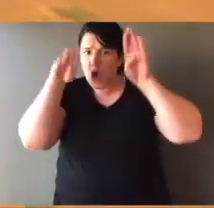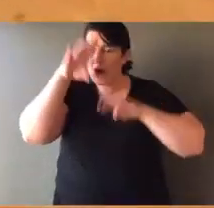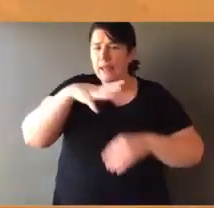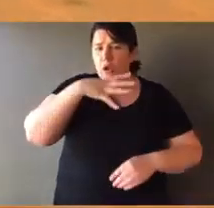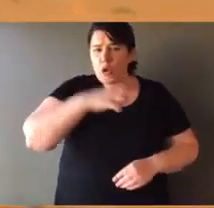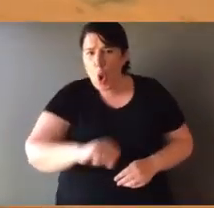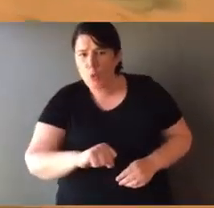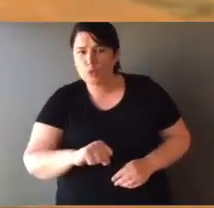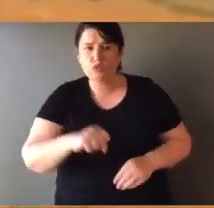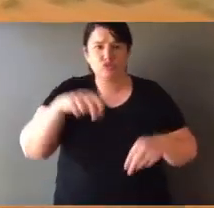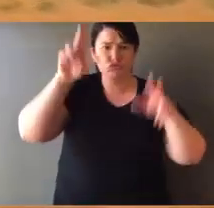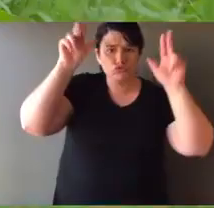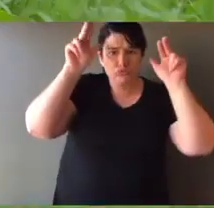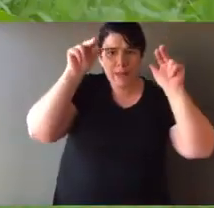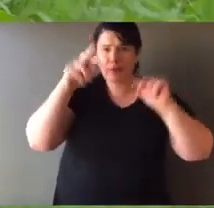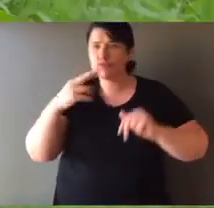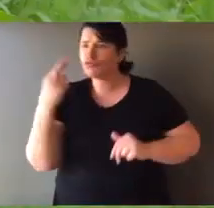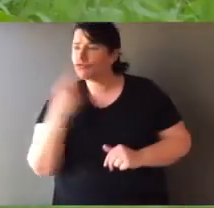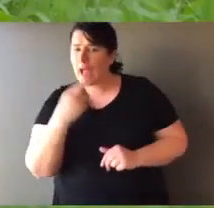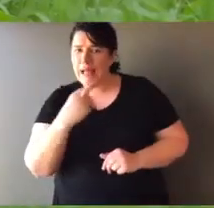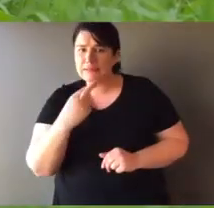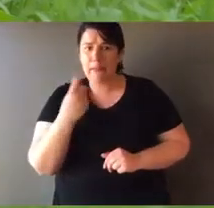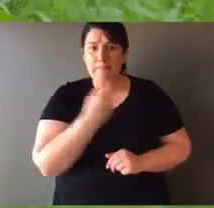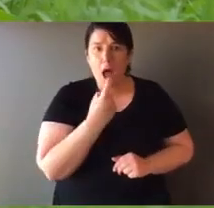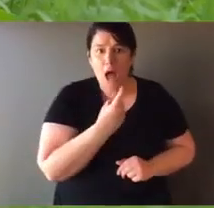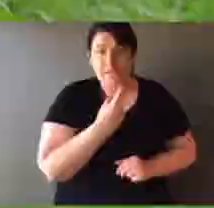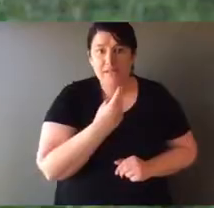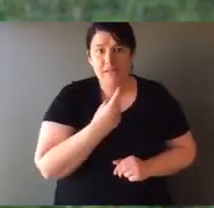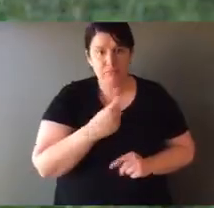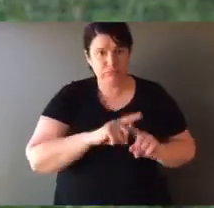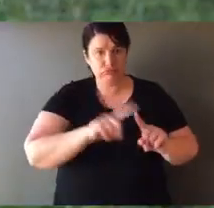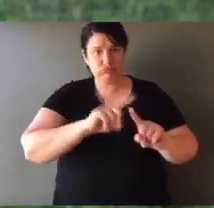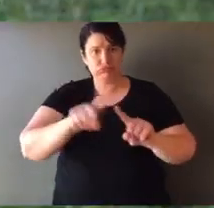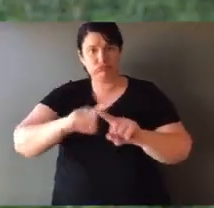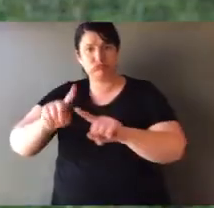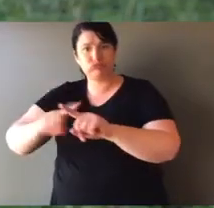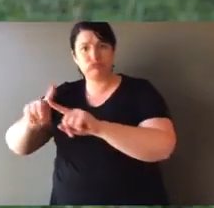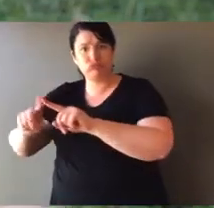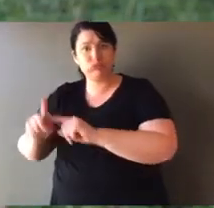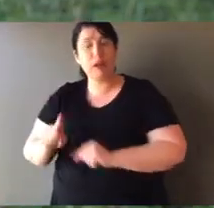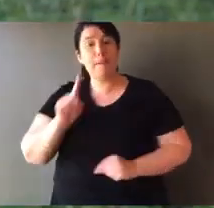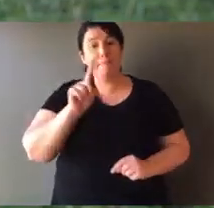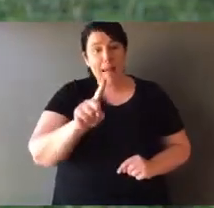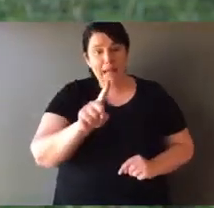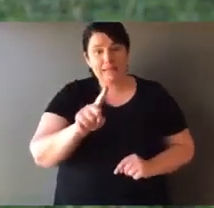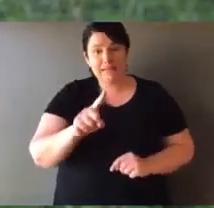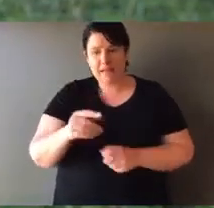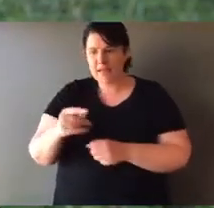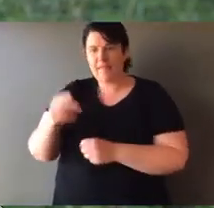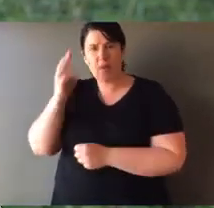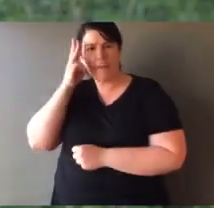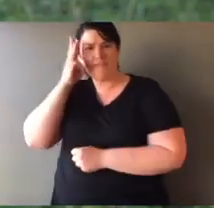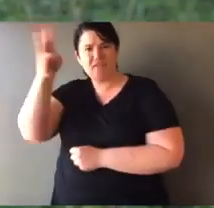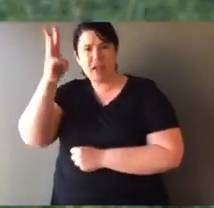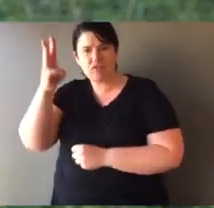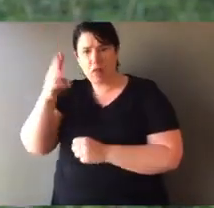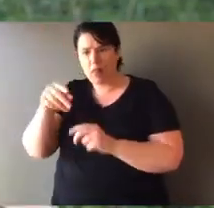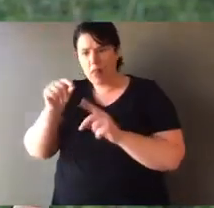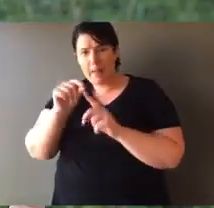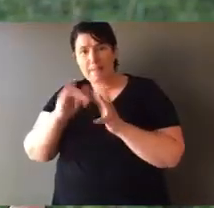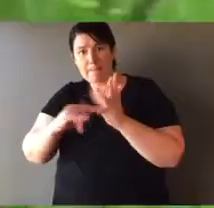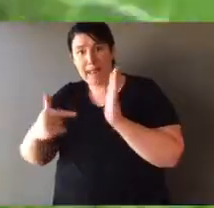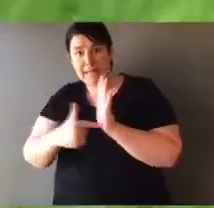horses, camels, donkeys, goats, rabbits, rats, mice, it goes on and on. But then there are